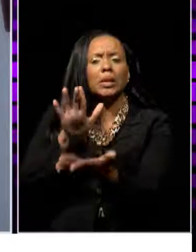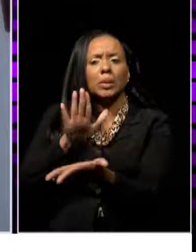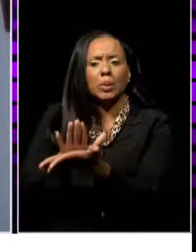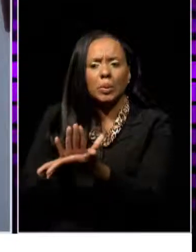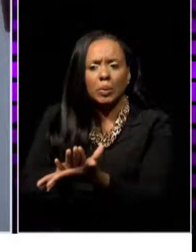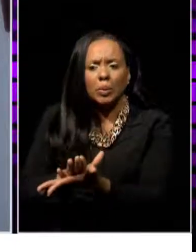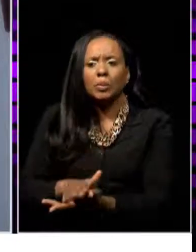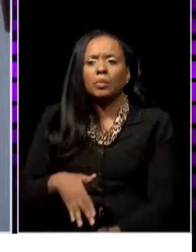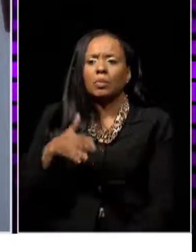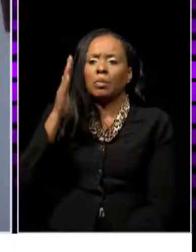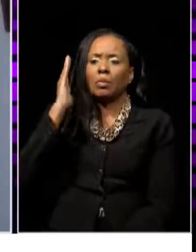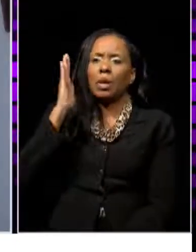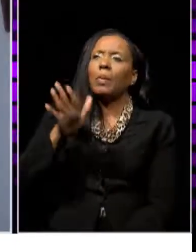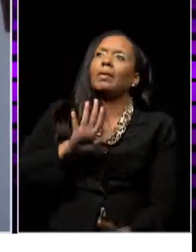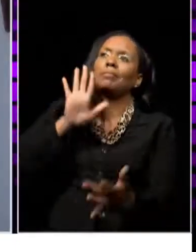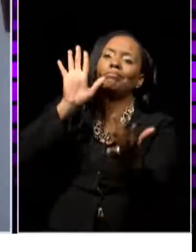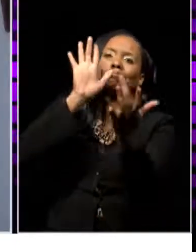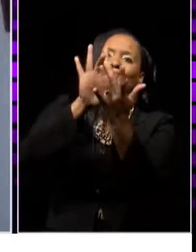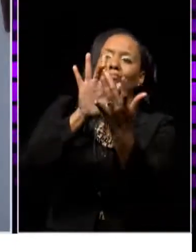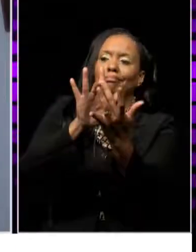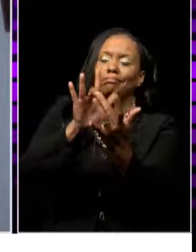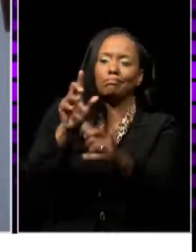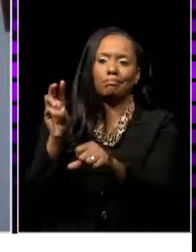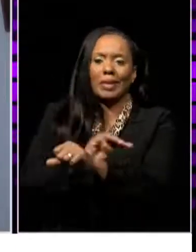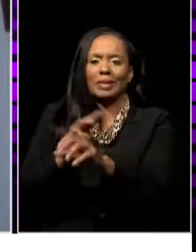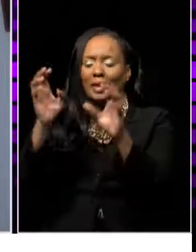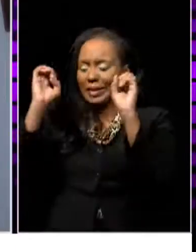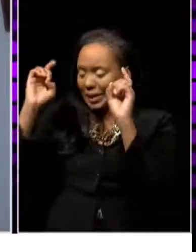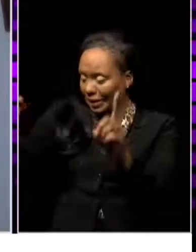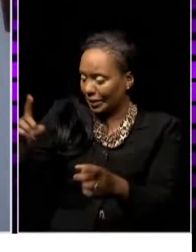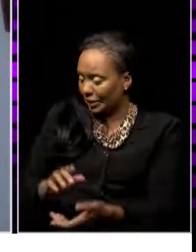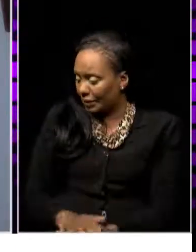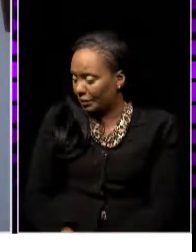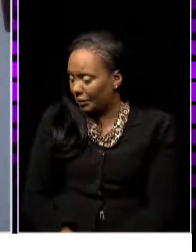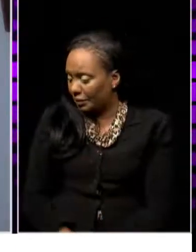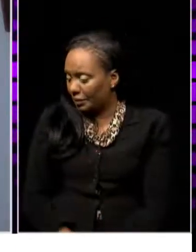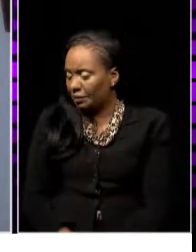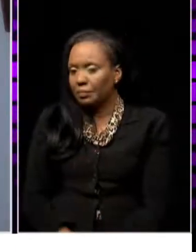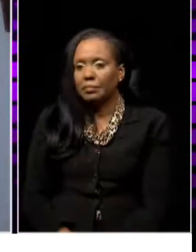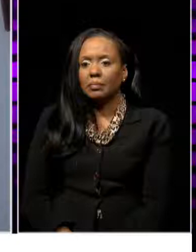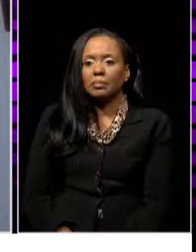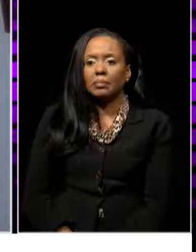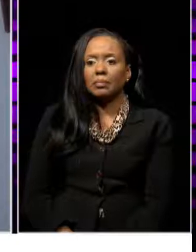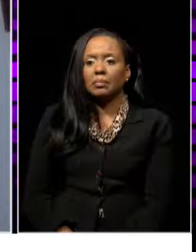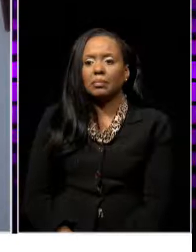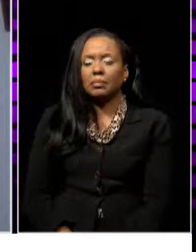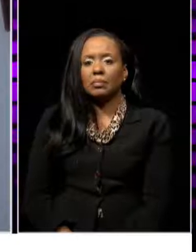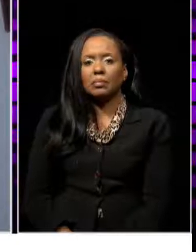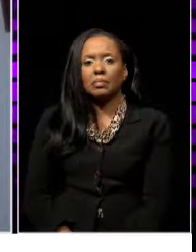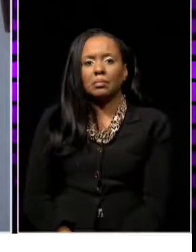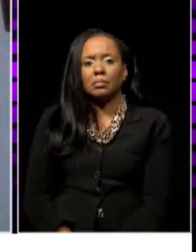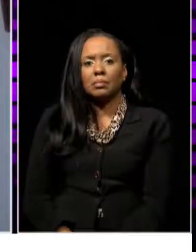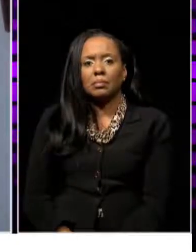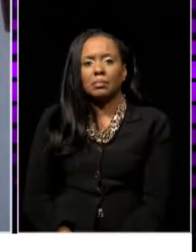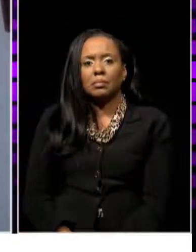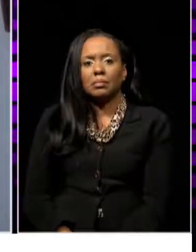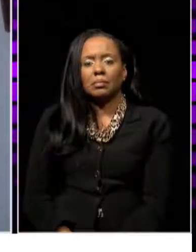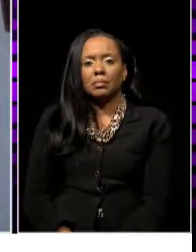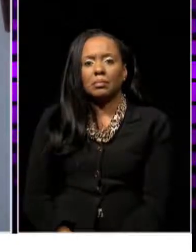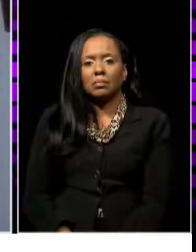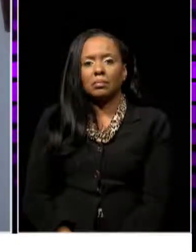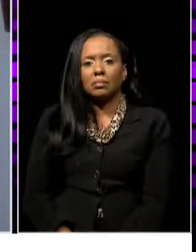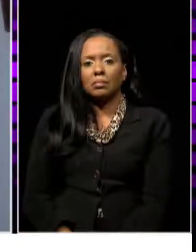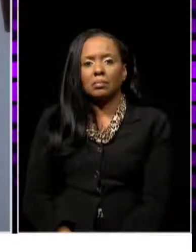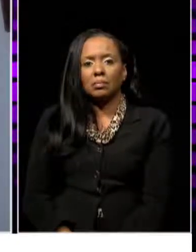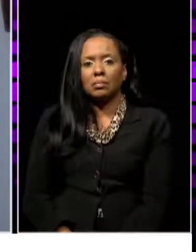to the ministry. Once their device is available, that person will get a device. Um, in terms of training